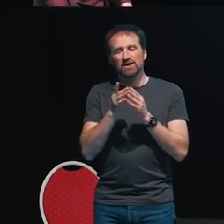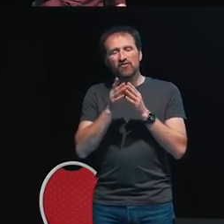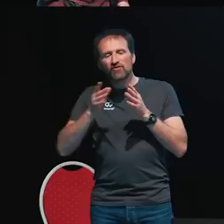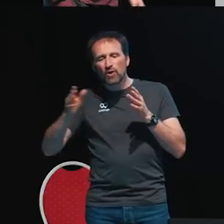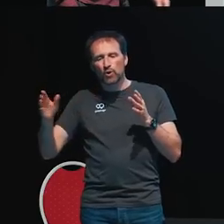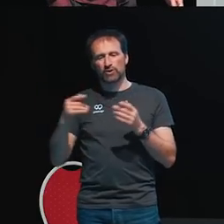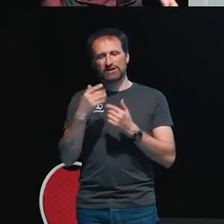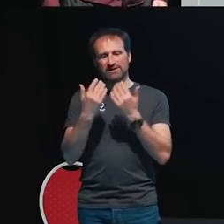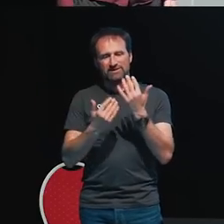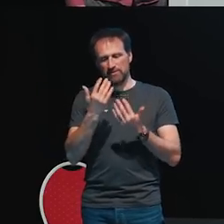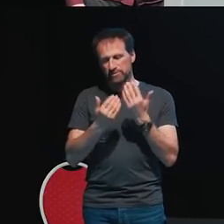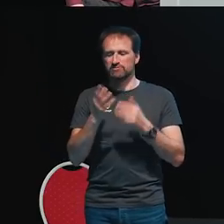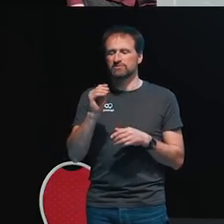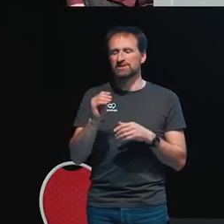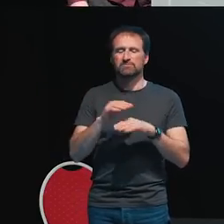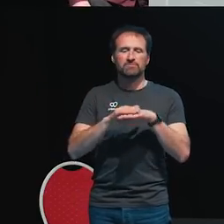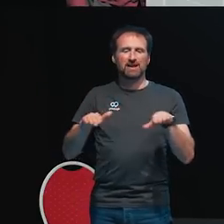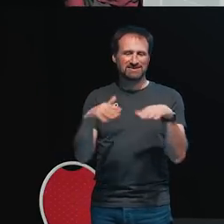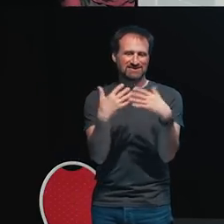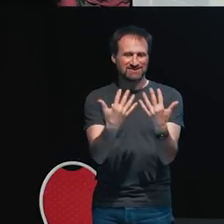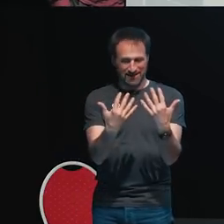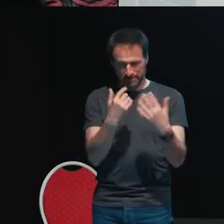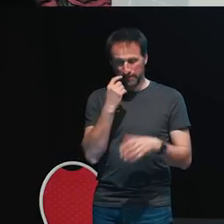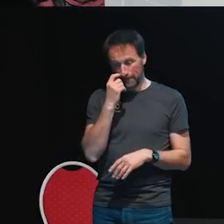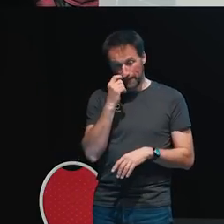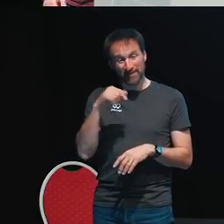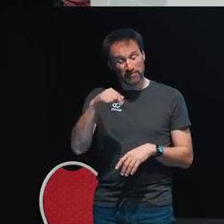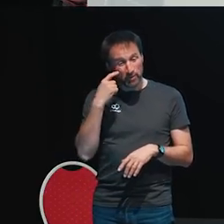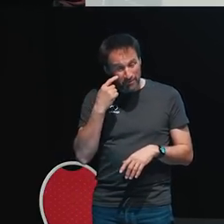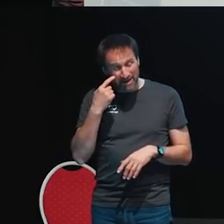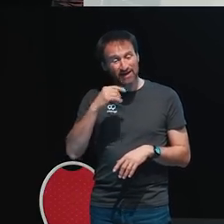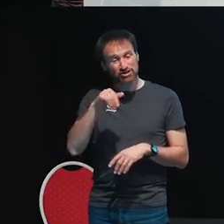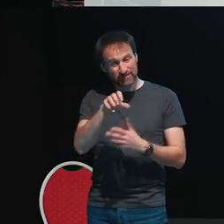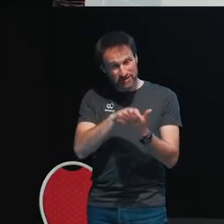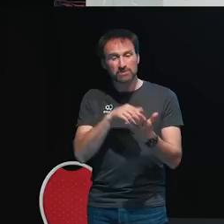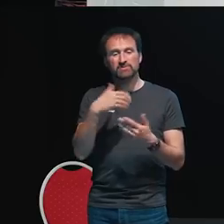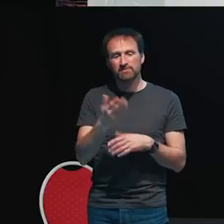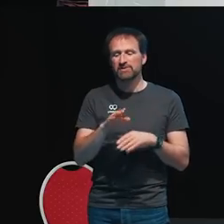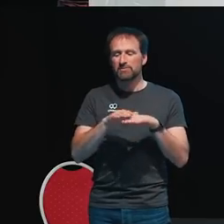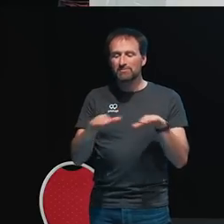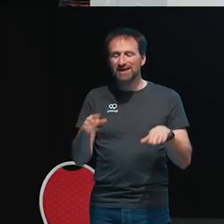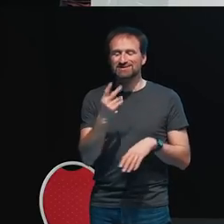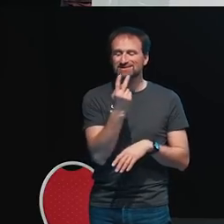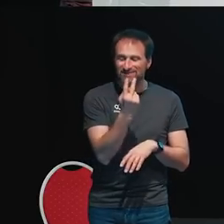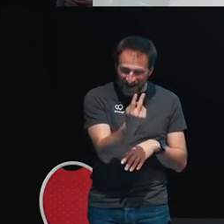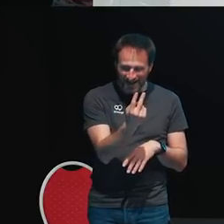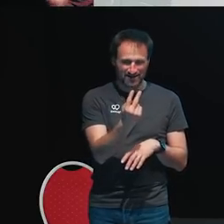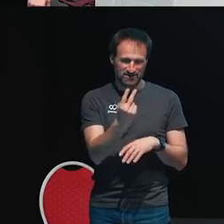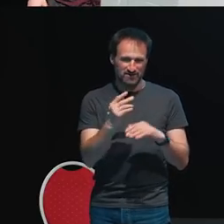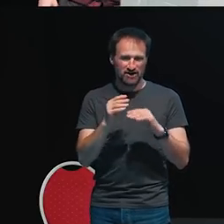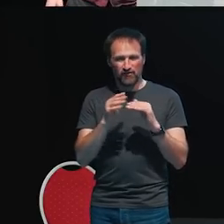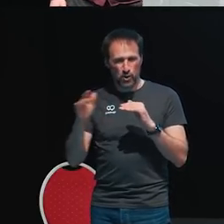the moment, JavaScript numbers are base 2 floating point numbers, and then you have the classic here